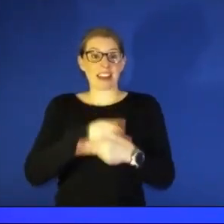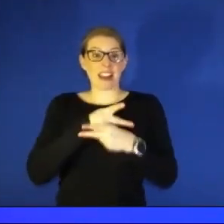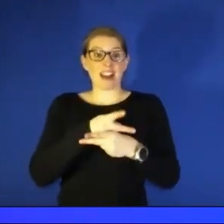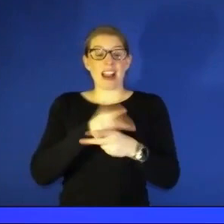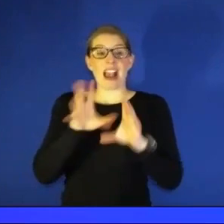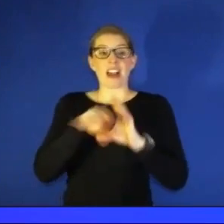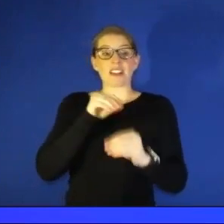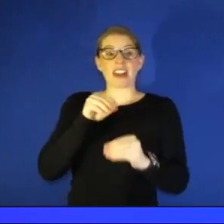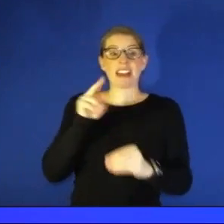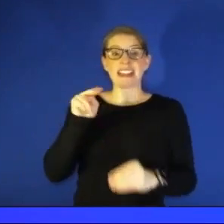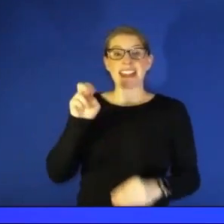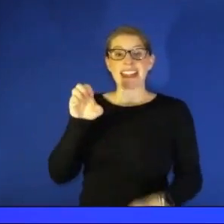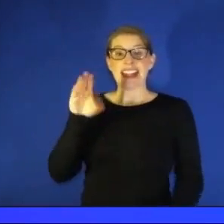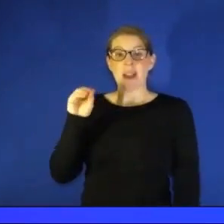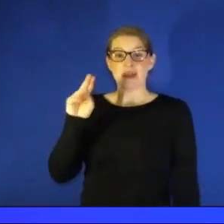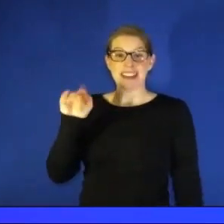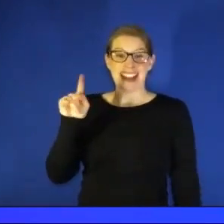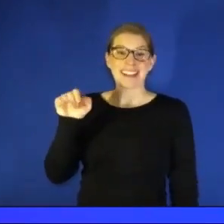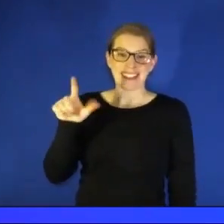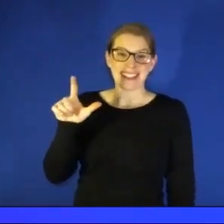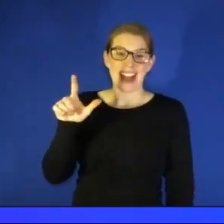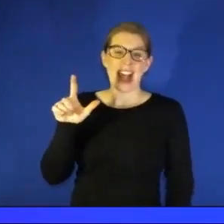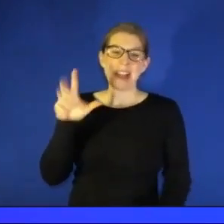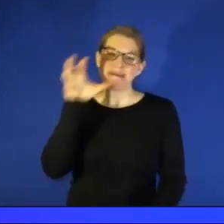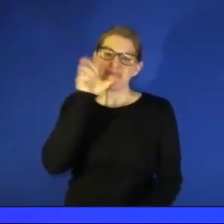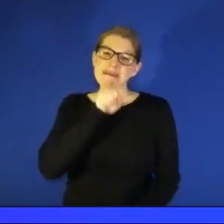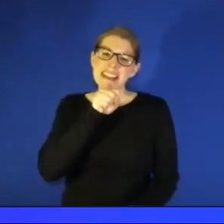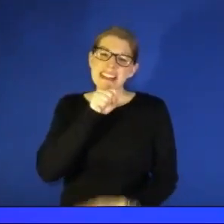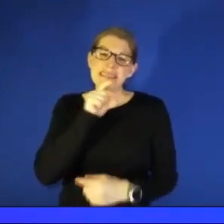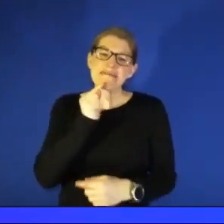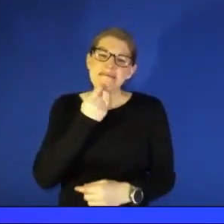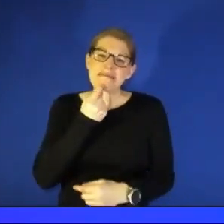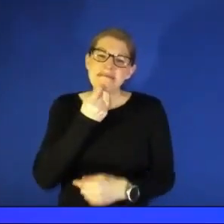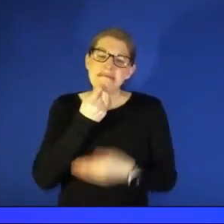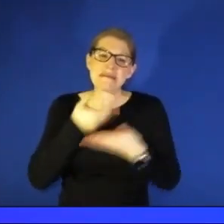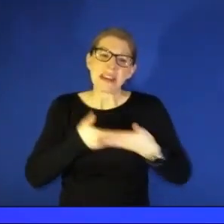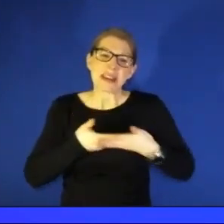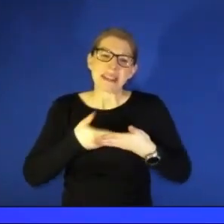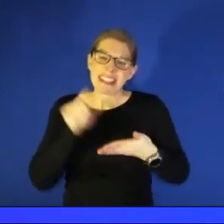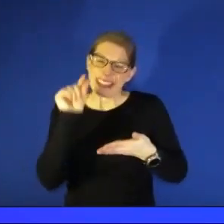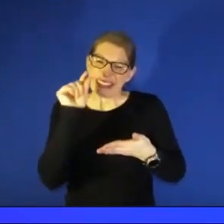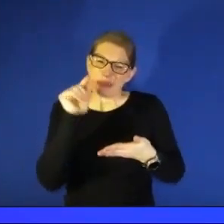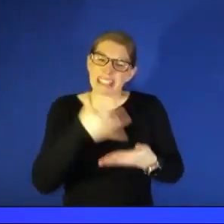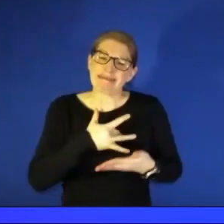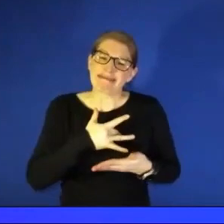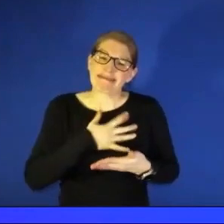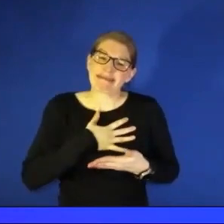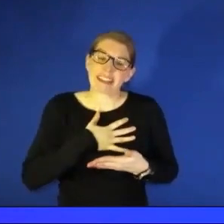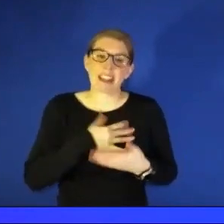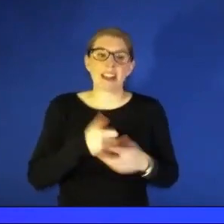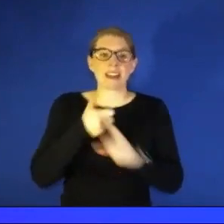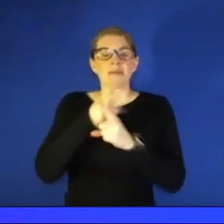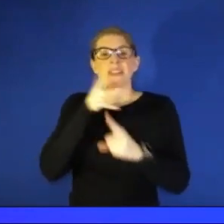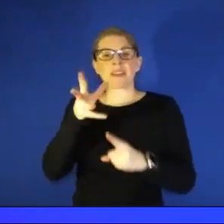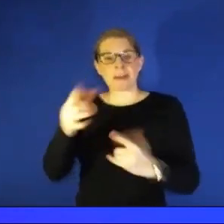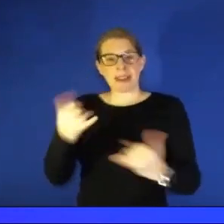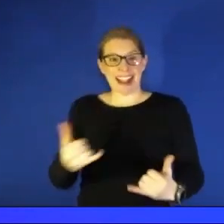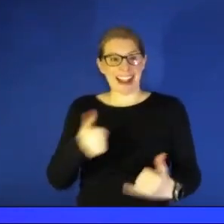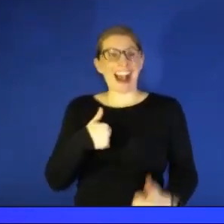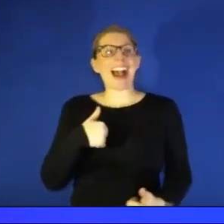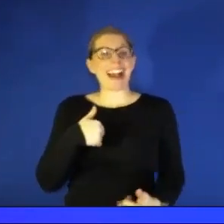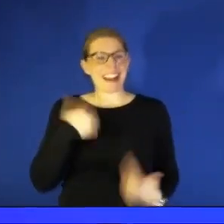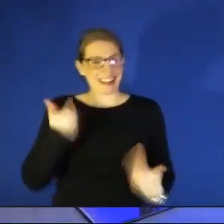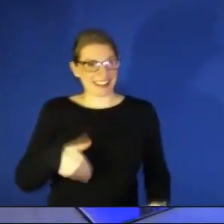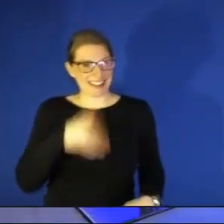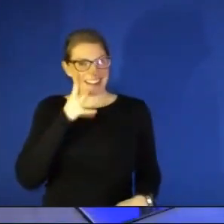unit, although I do miss the little babies just a little bit. I know, but you're a grandma now, which is another thing. She's been here